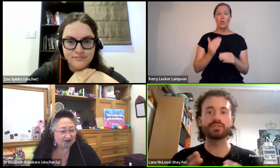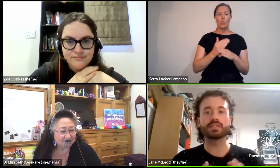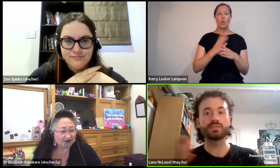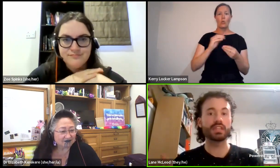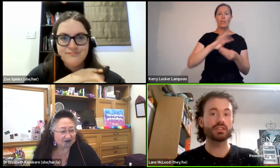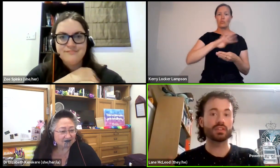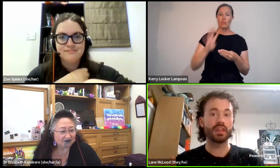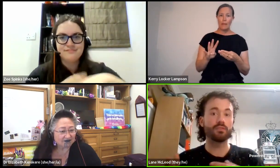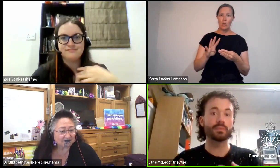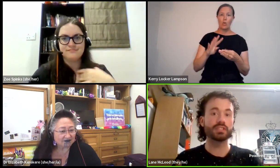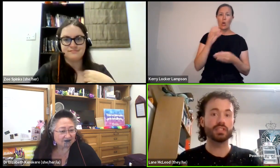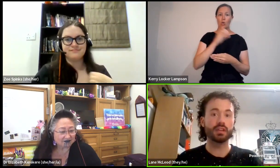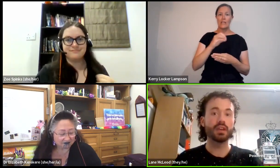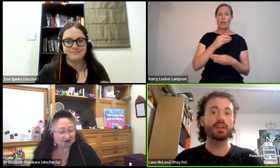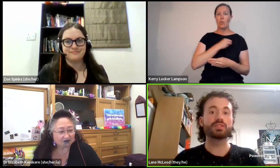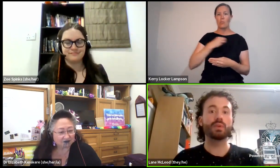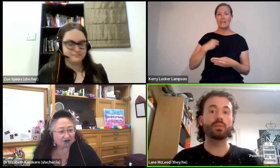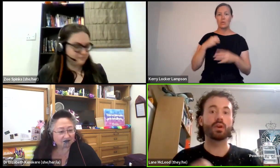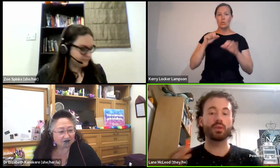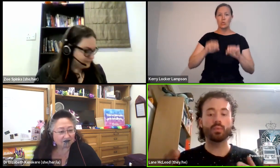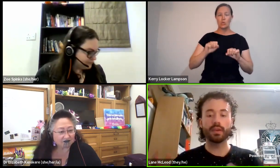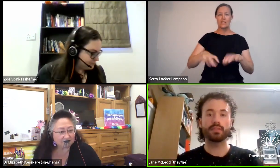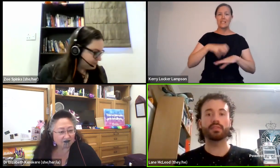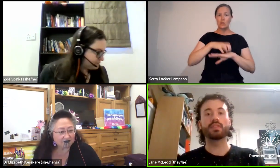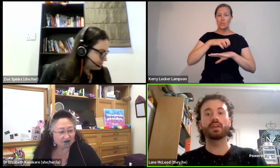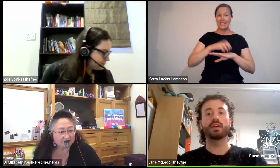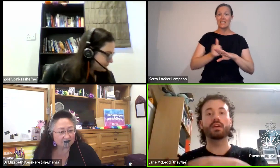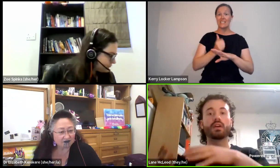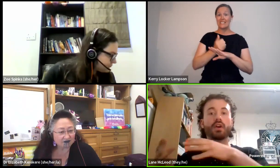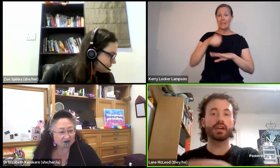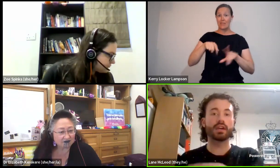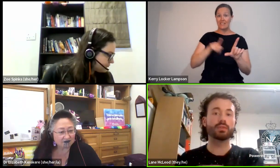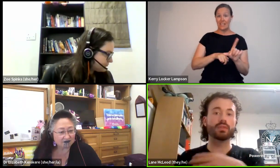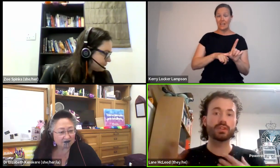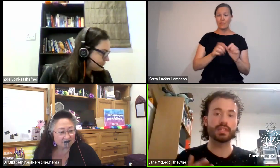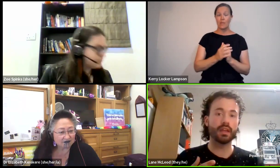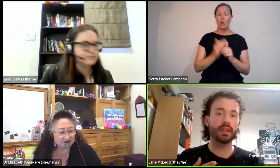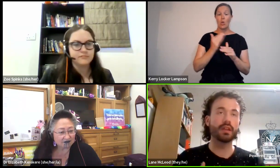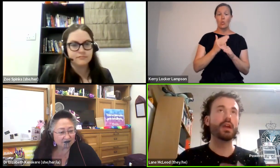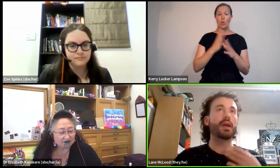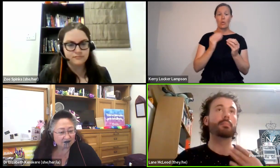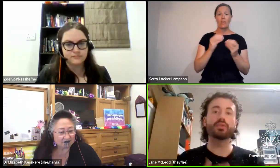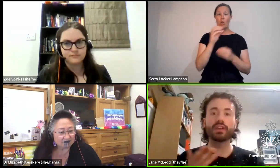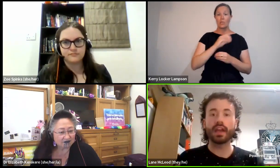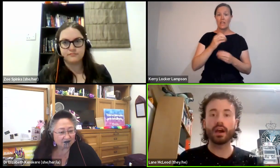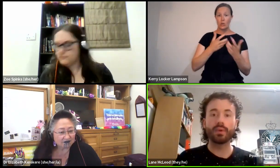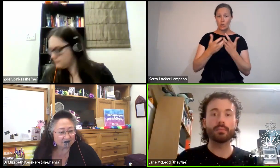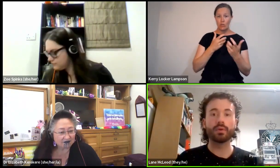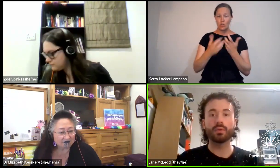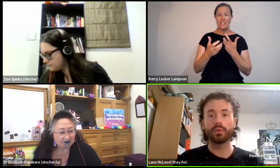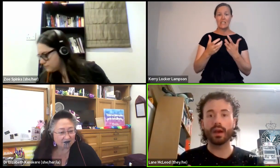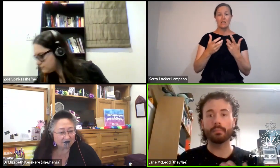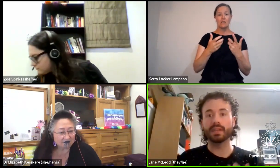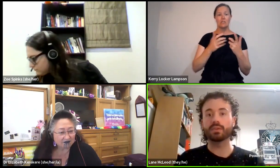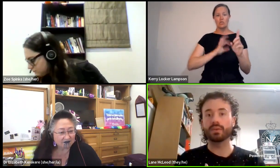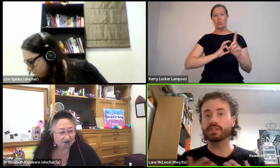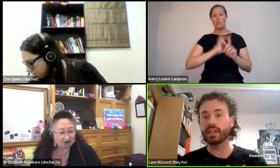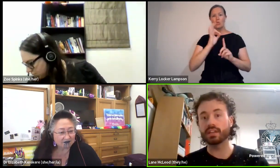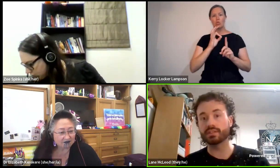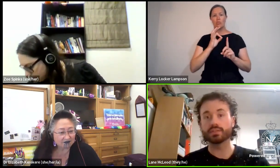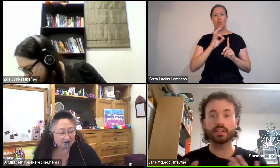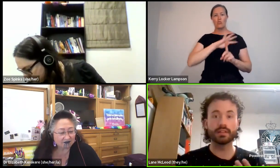Medical Students Association that formed this year. So we work with the Otago University in improving our Rainbow